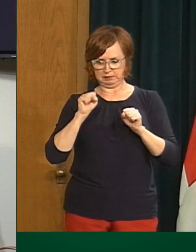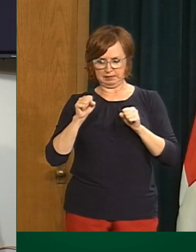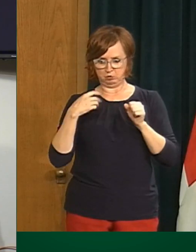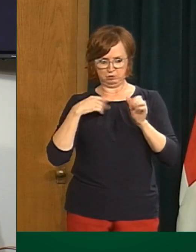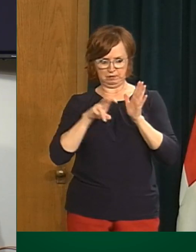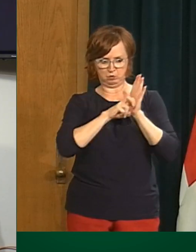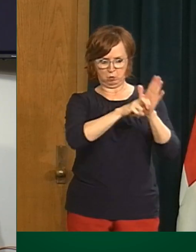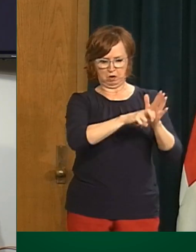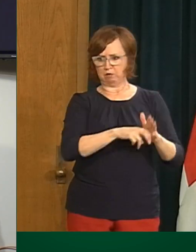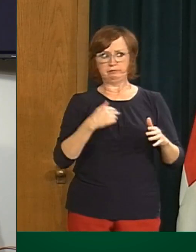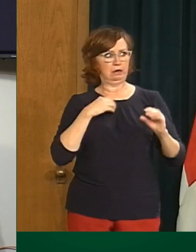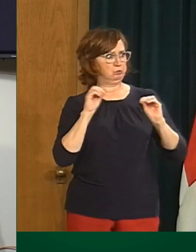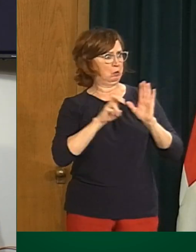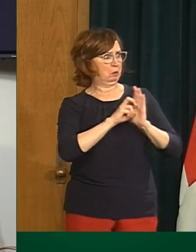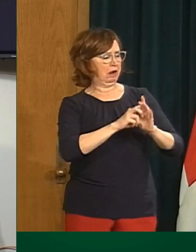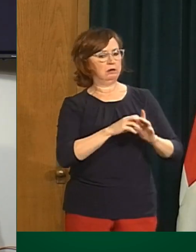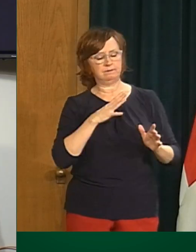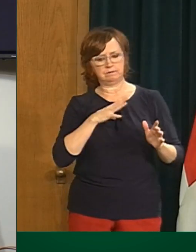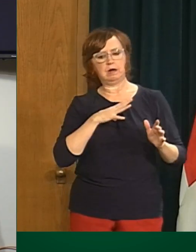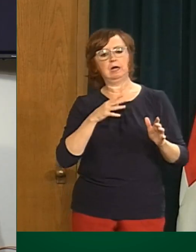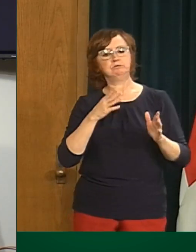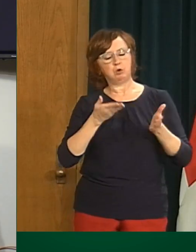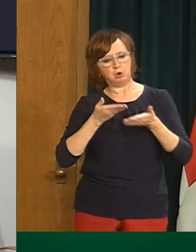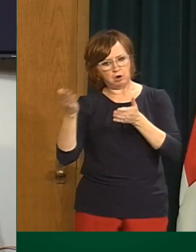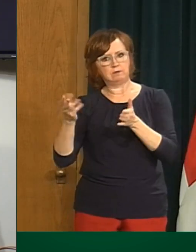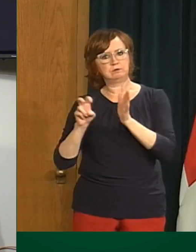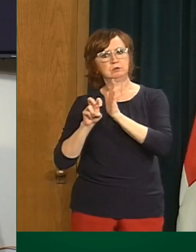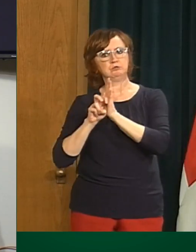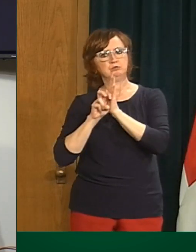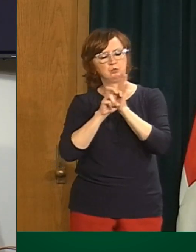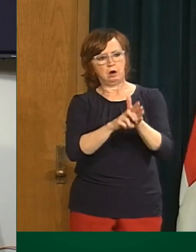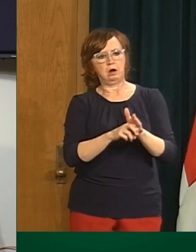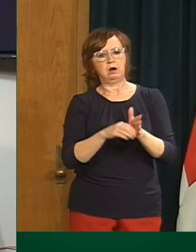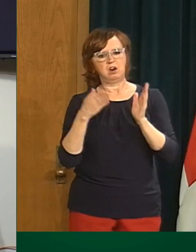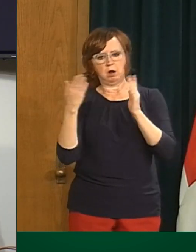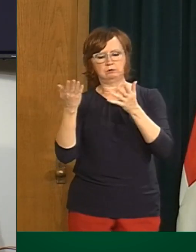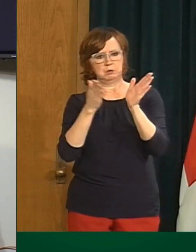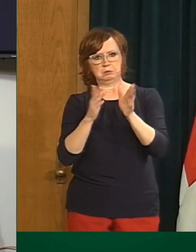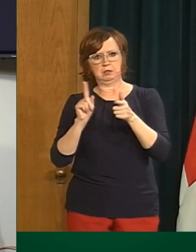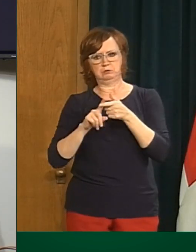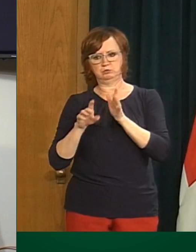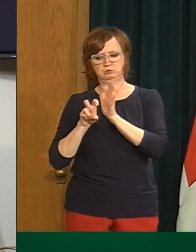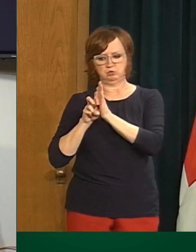testing sites. And at the same time, we've also provided,